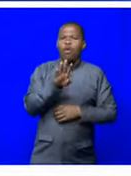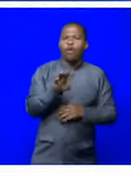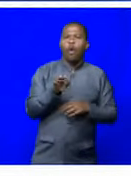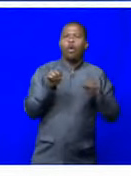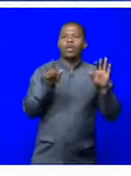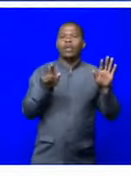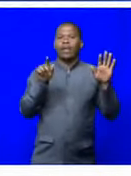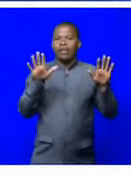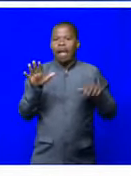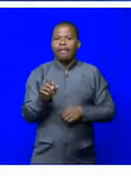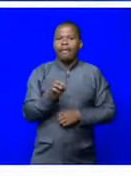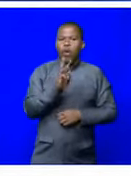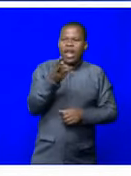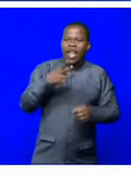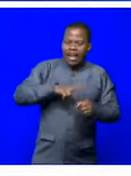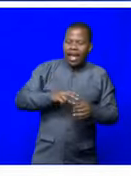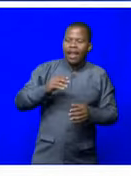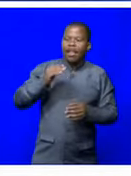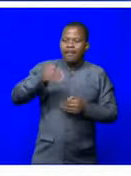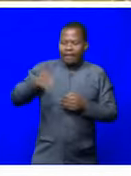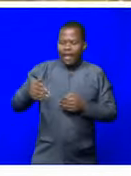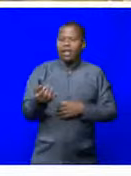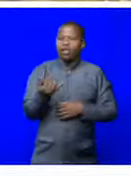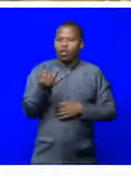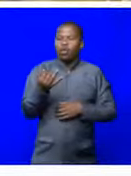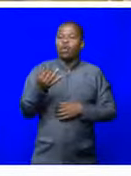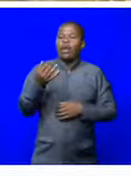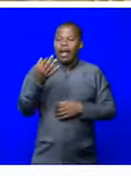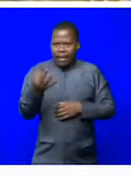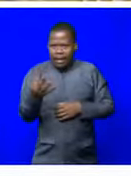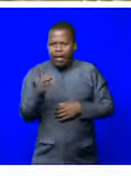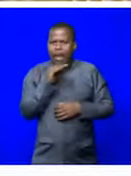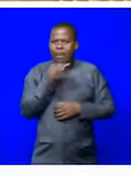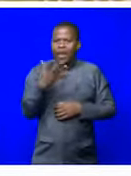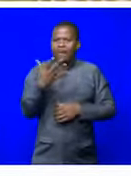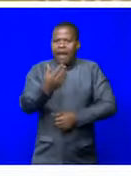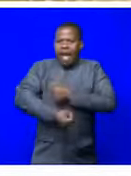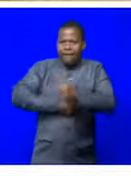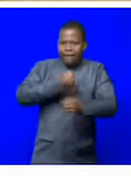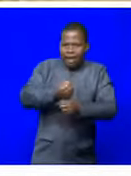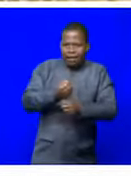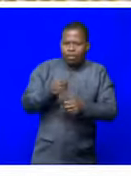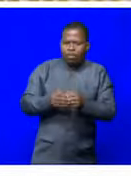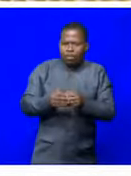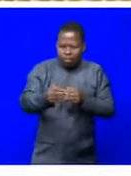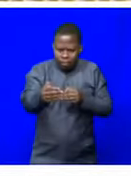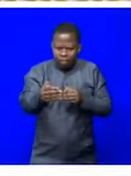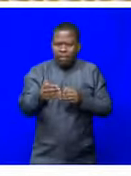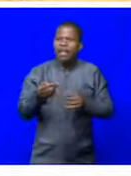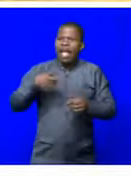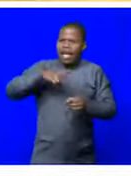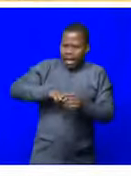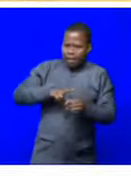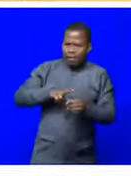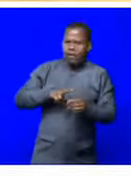475 batabe sebenza ke phase 2 na 3 esikhathi lesing 5 years uma sebacetsile